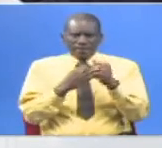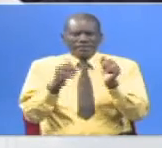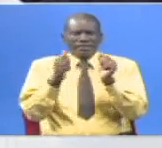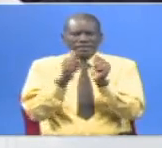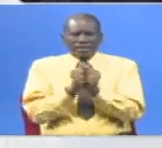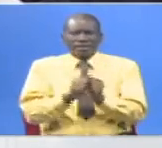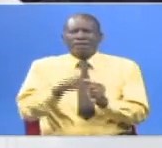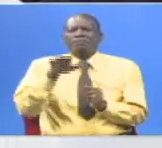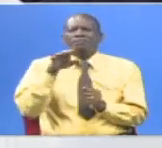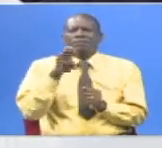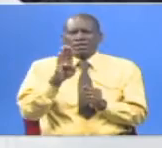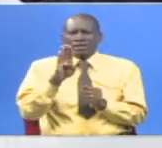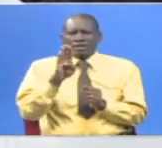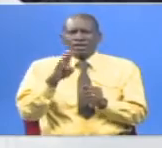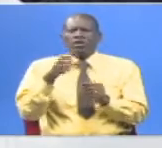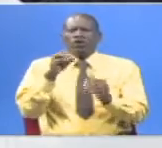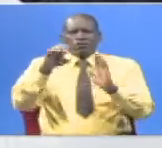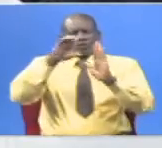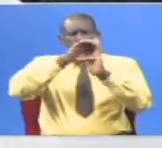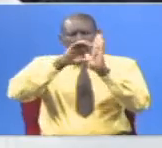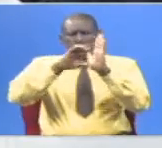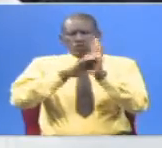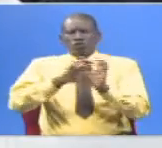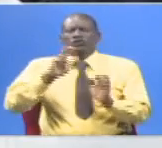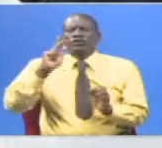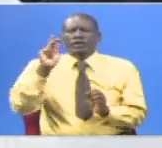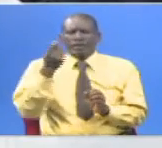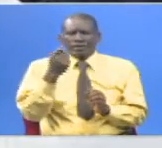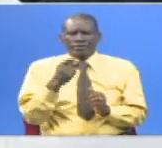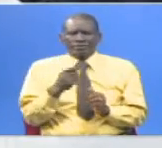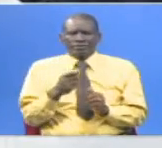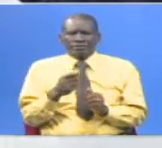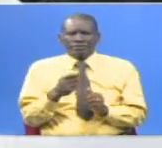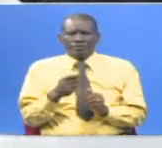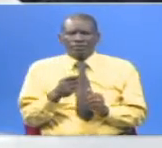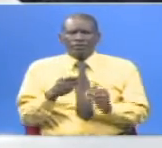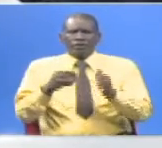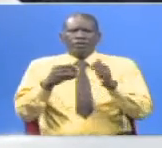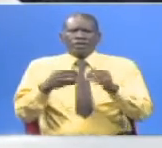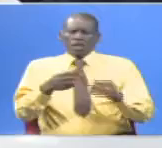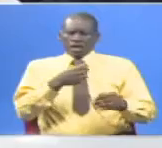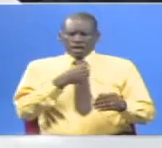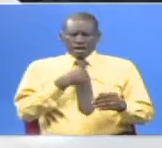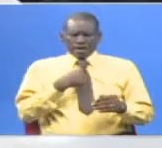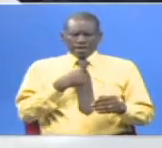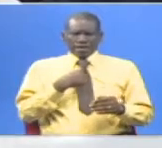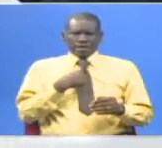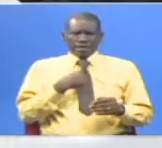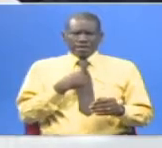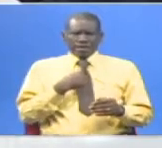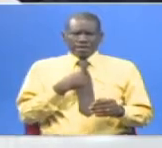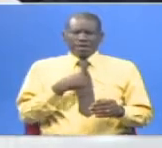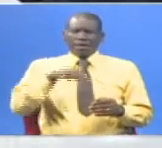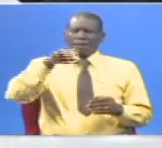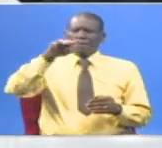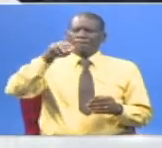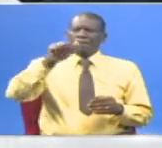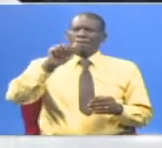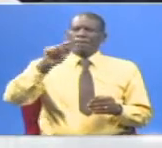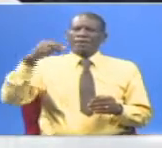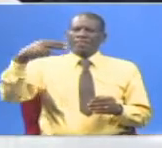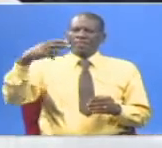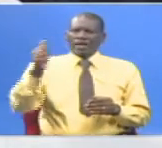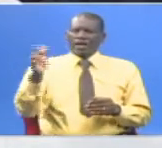138(10B) of the Constitution of Kenya, I, Martha